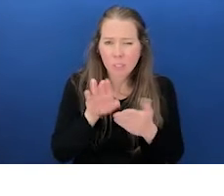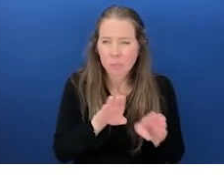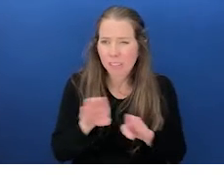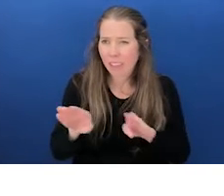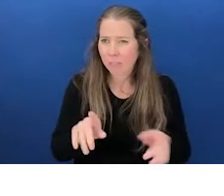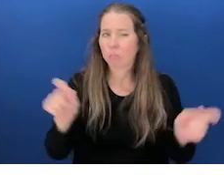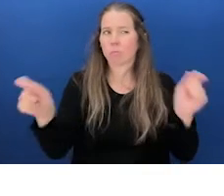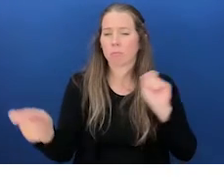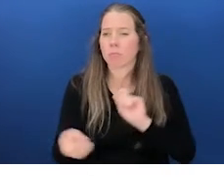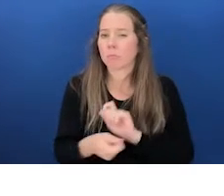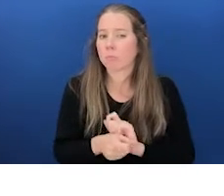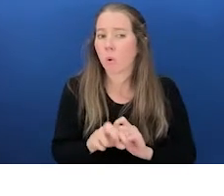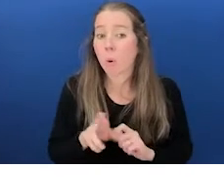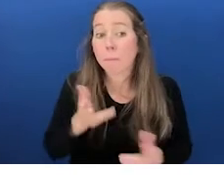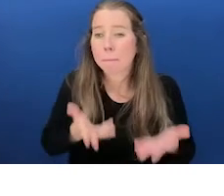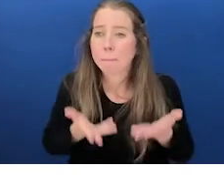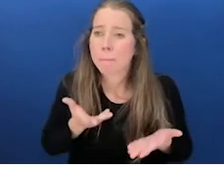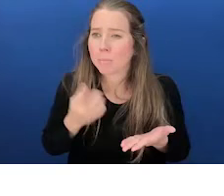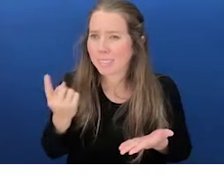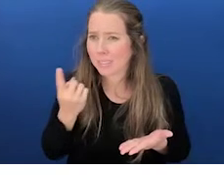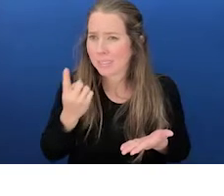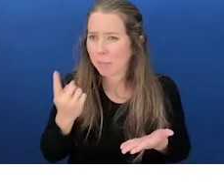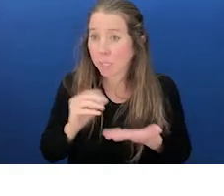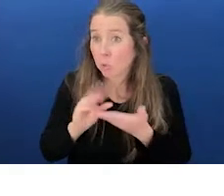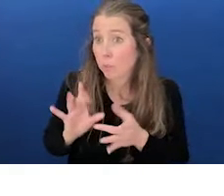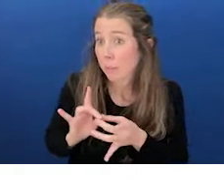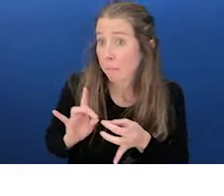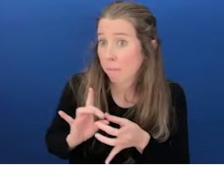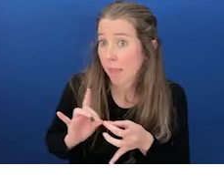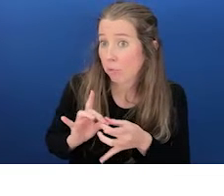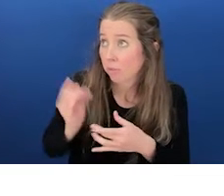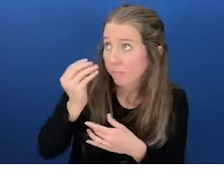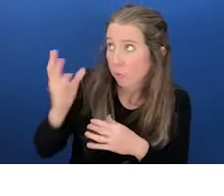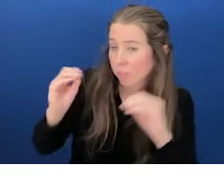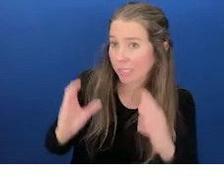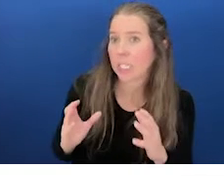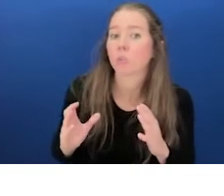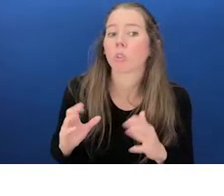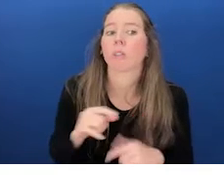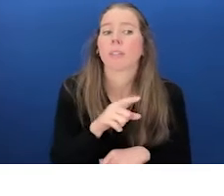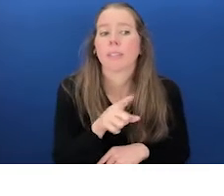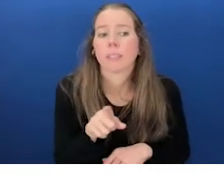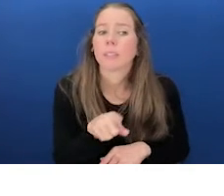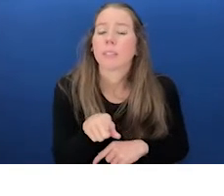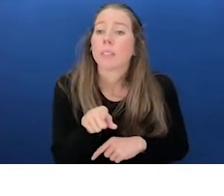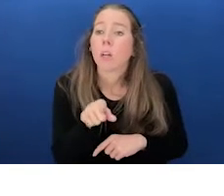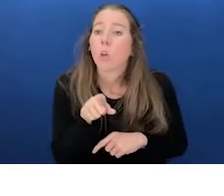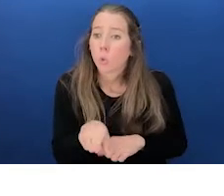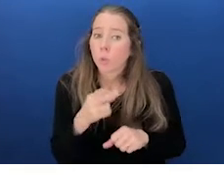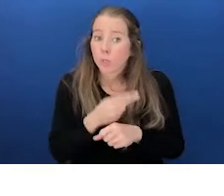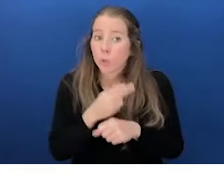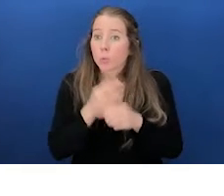behavior? Maybe there is something that the student has mentioned to you. Then you can actually utilize